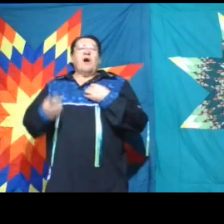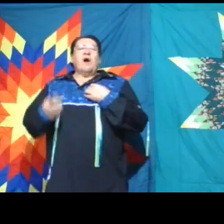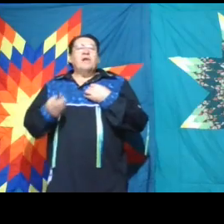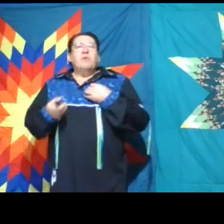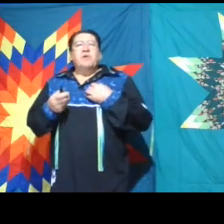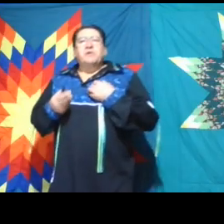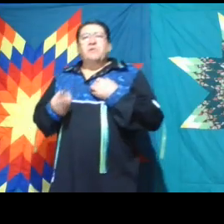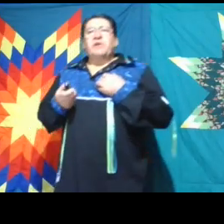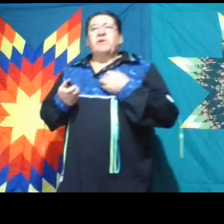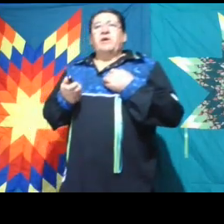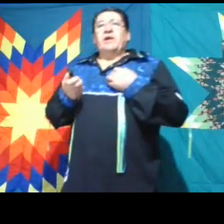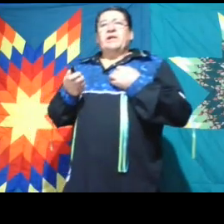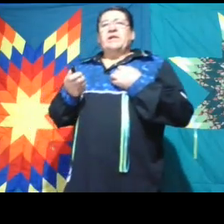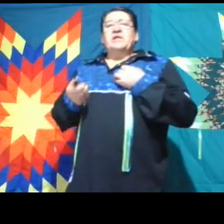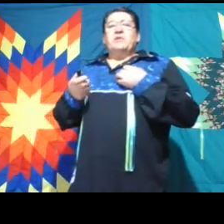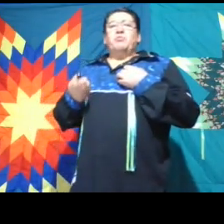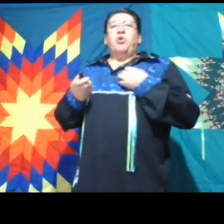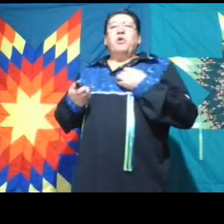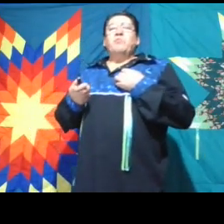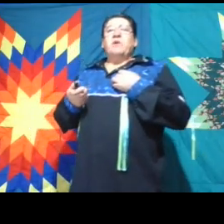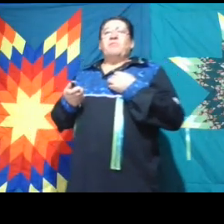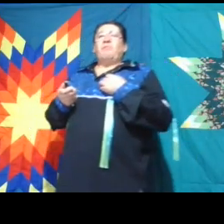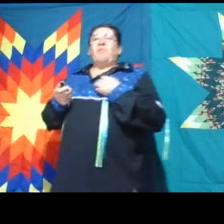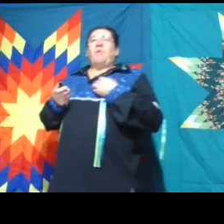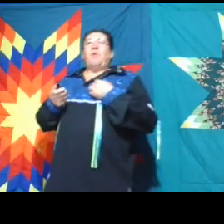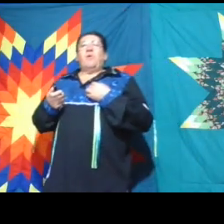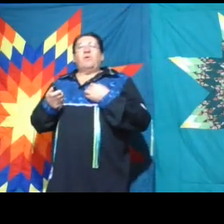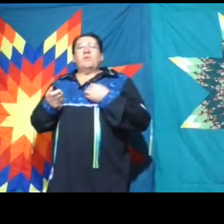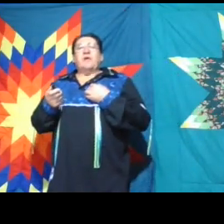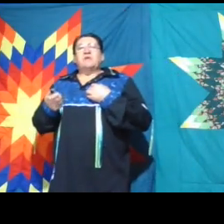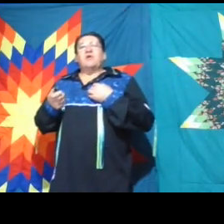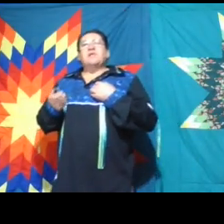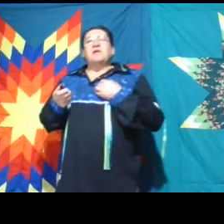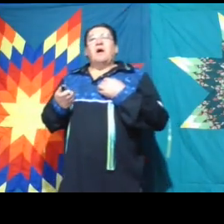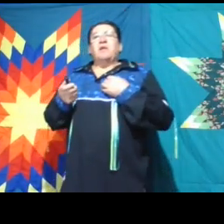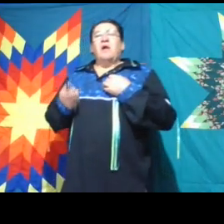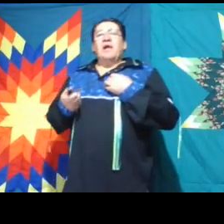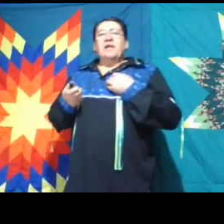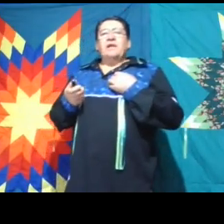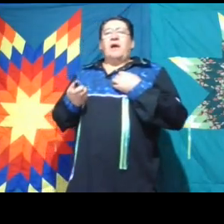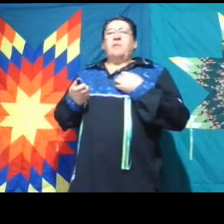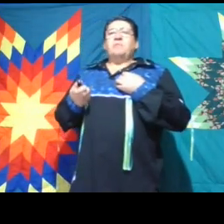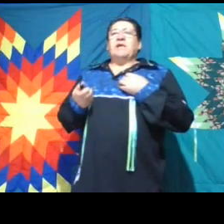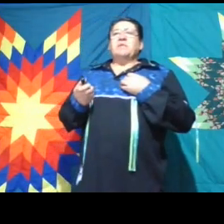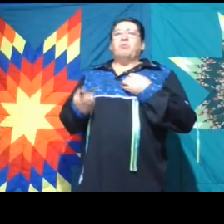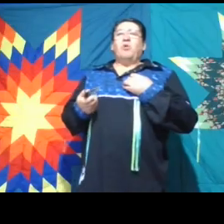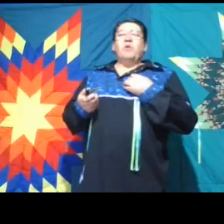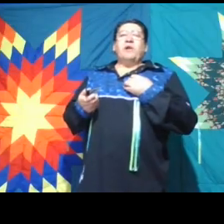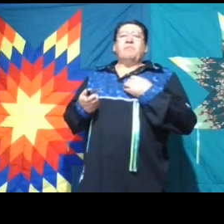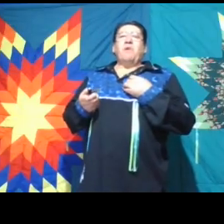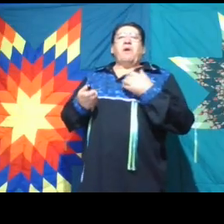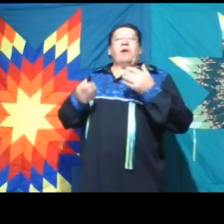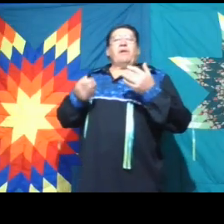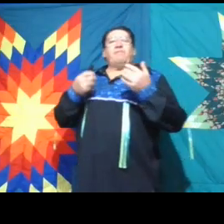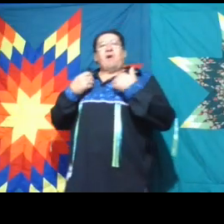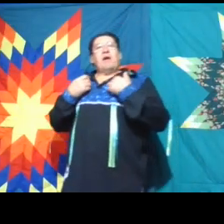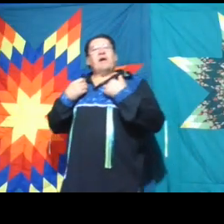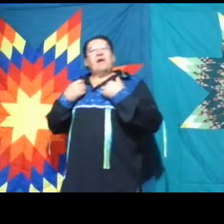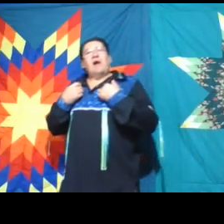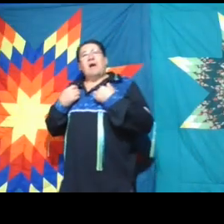When we're talking barriers to Indigenous employment, that trust a lot of the times gets broken.